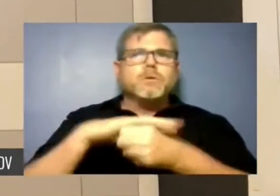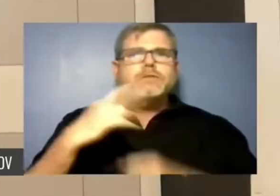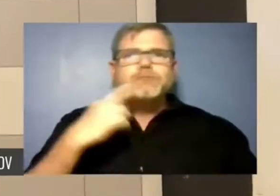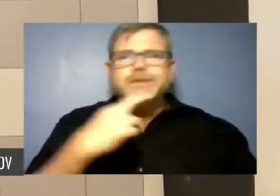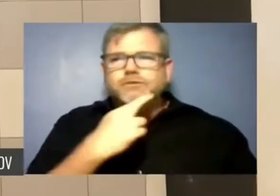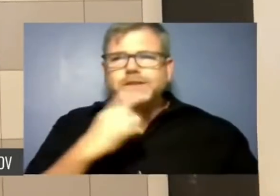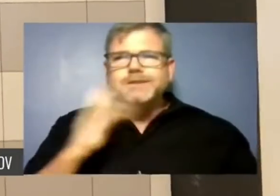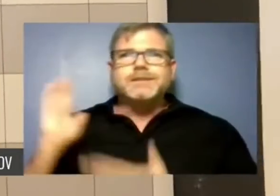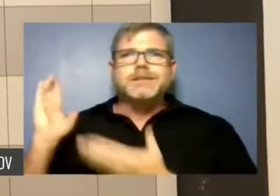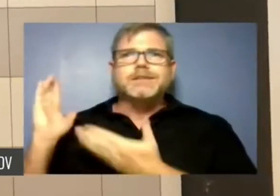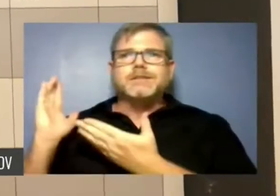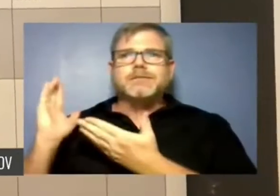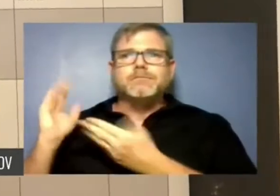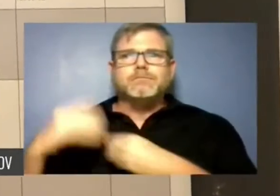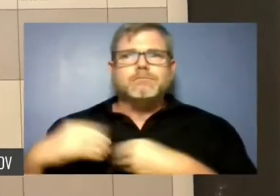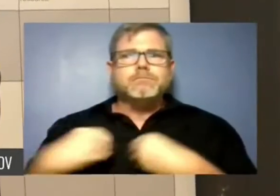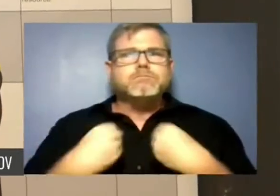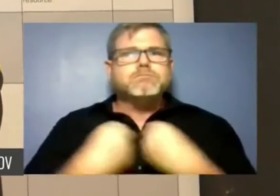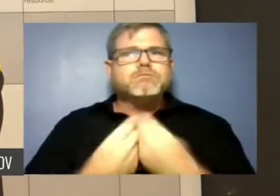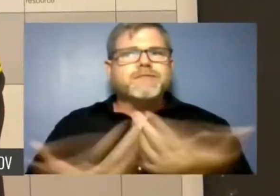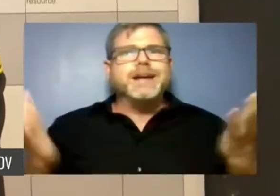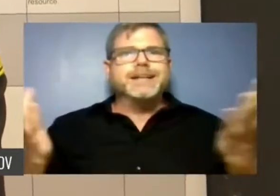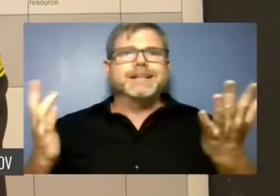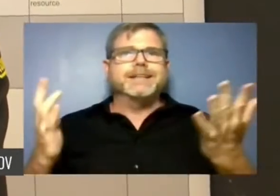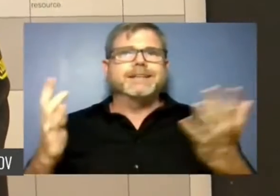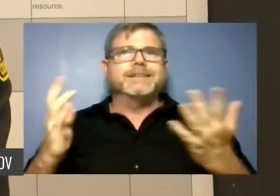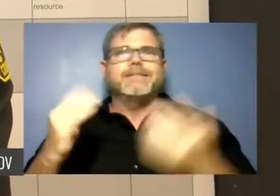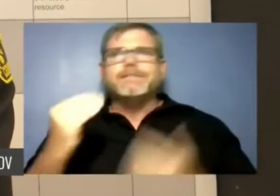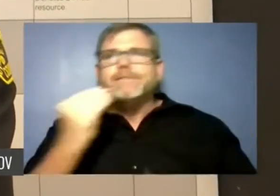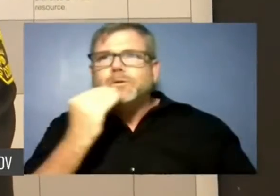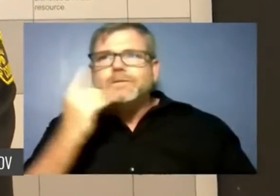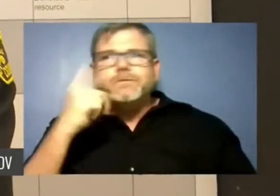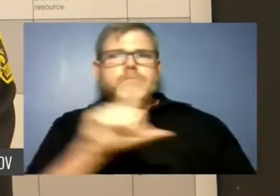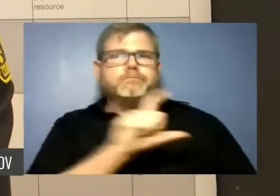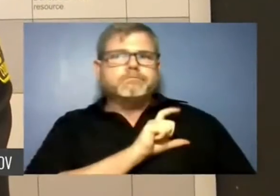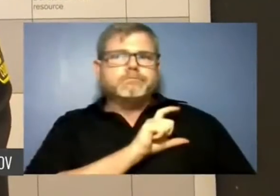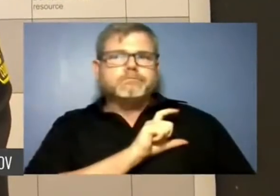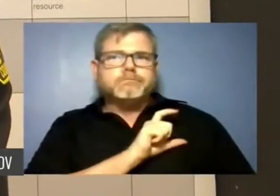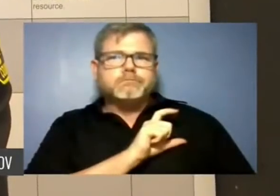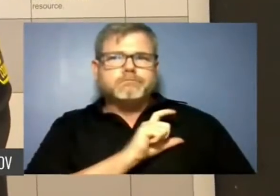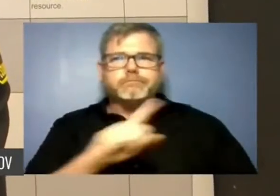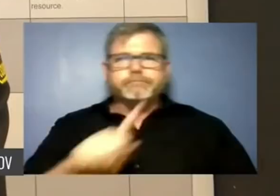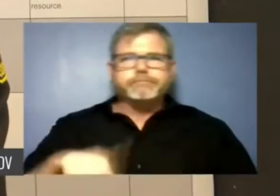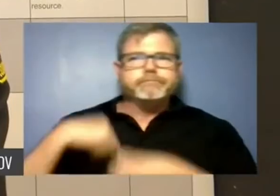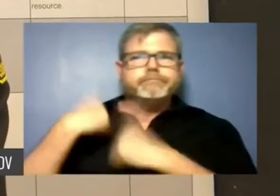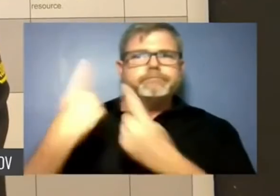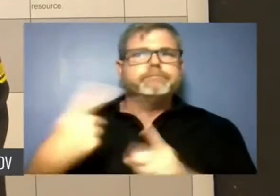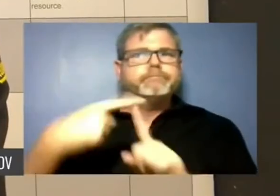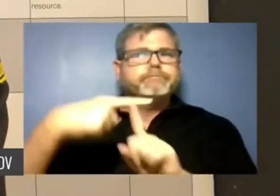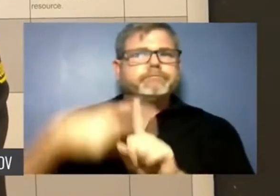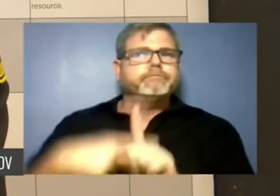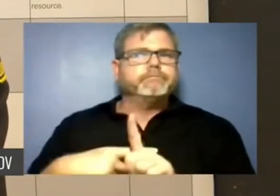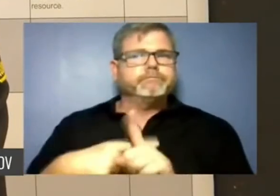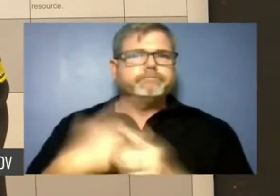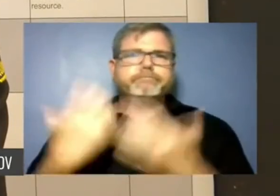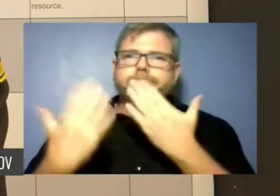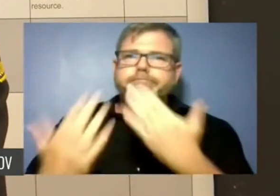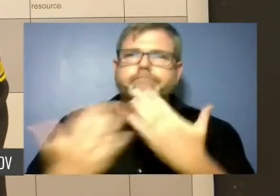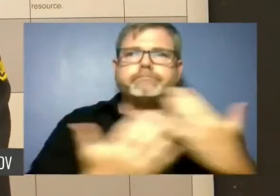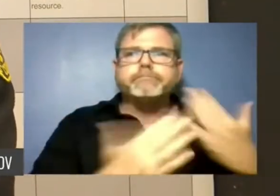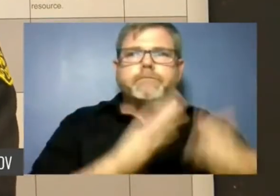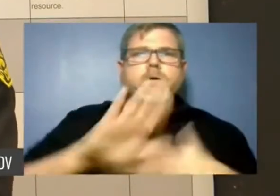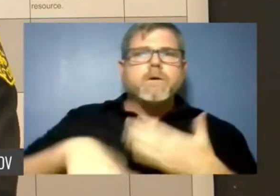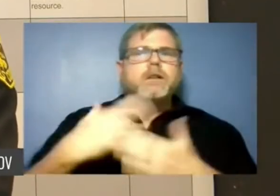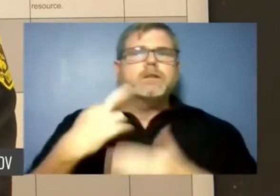officers well over the past month, and I want to thank every one of them. Without their services, I would have to,